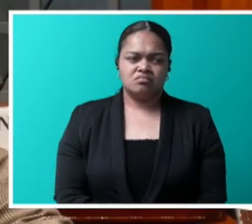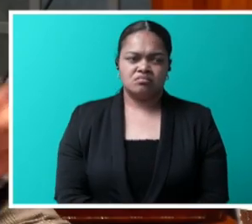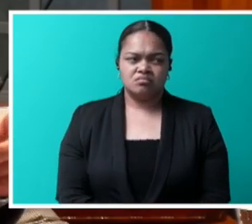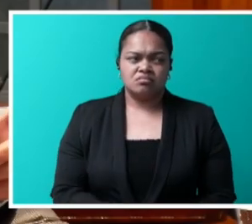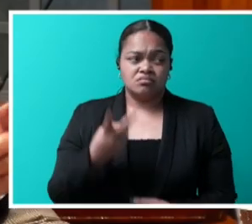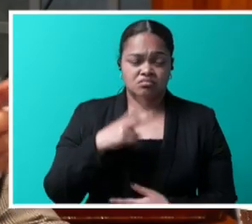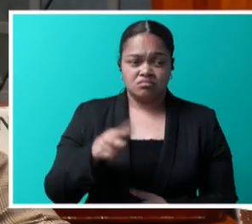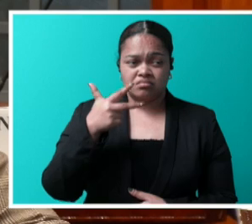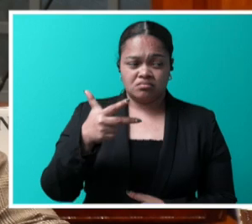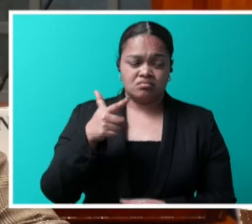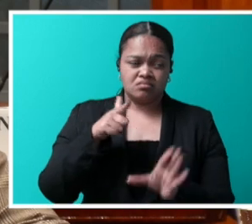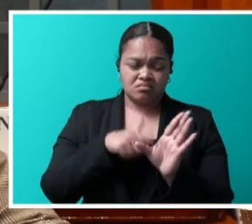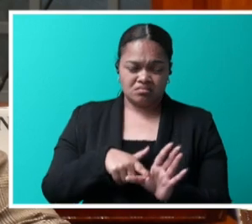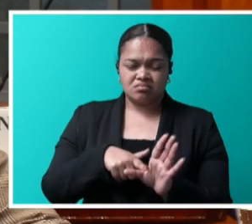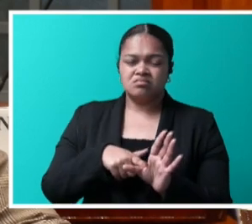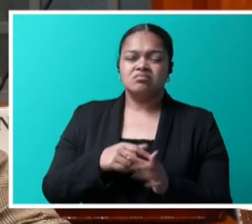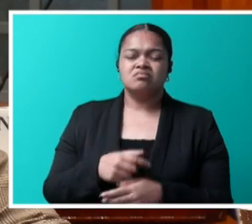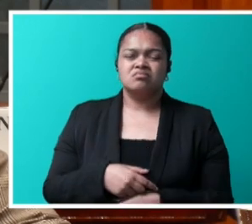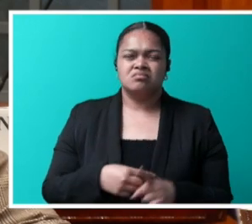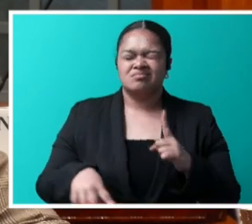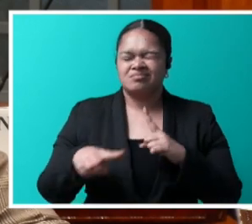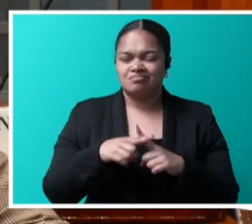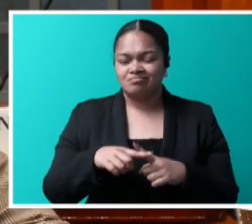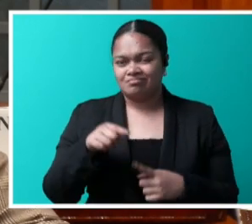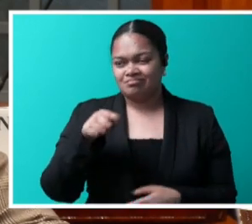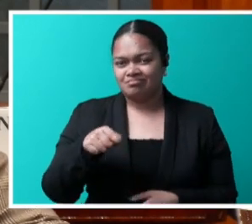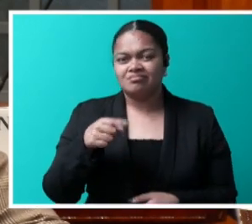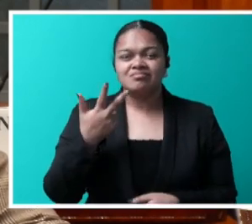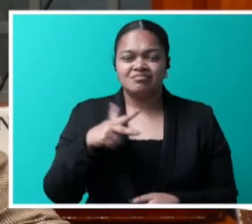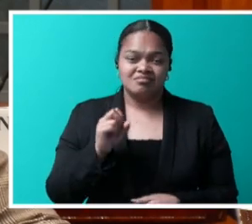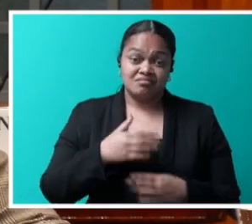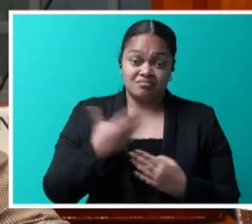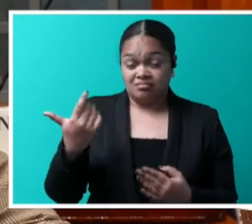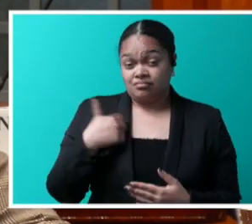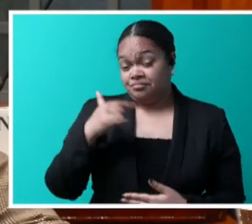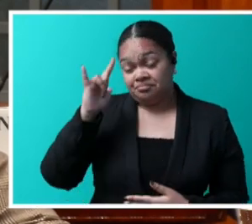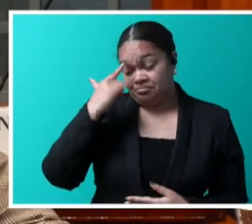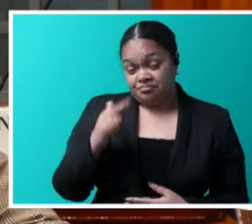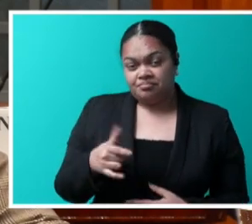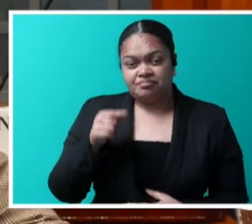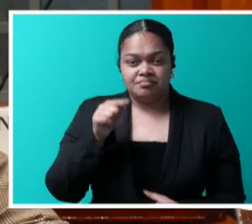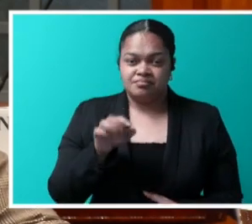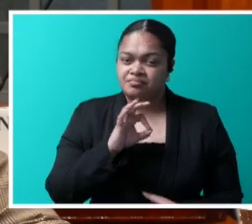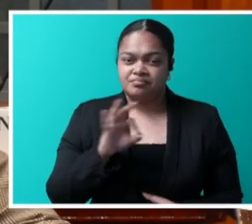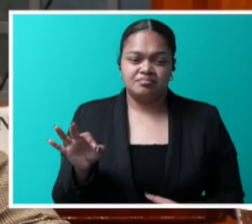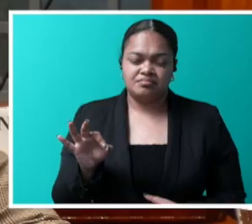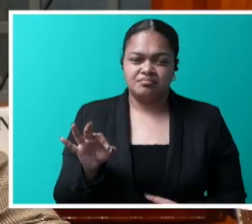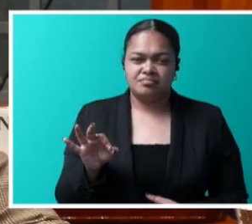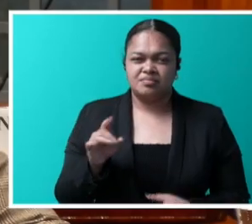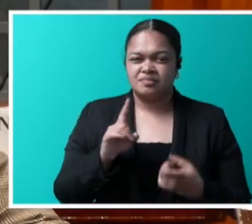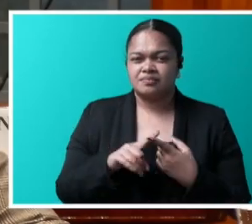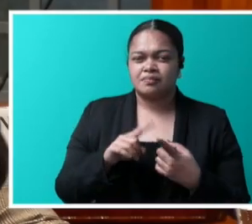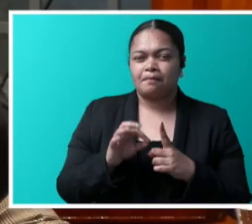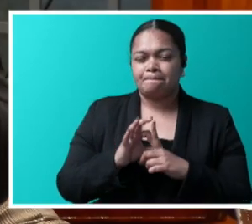28 years versus 80 days. Mr. Speaker, I would suggest this is not an incremental